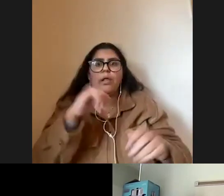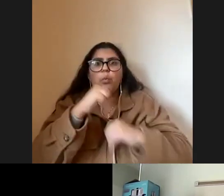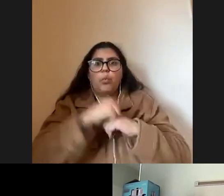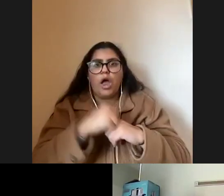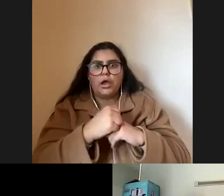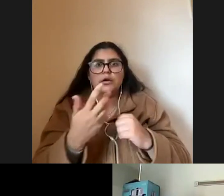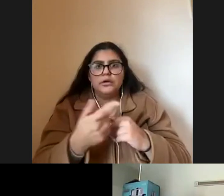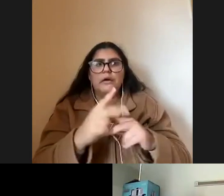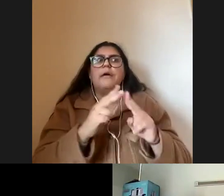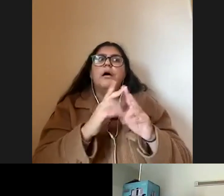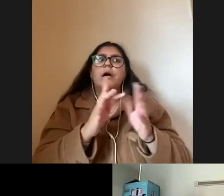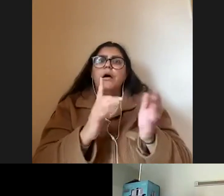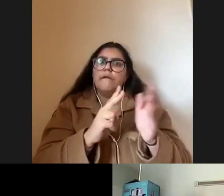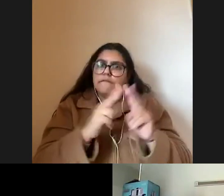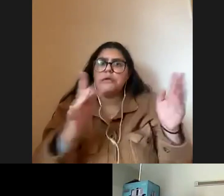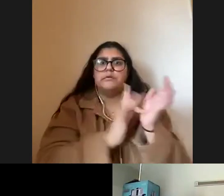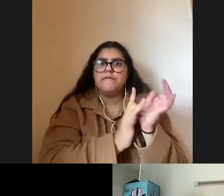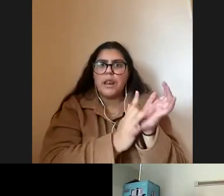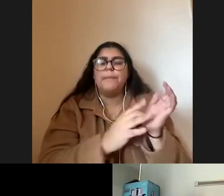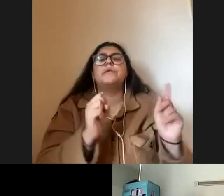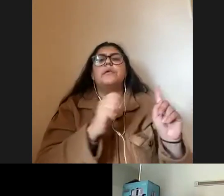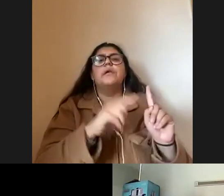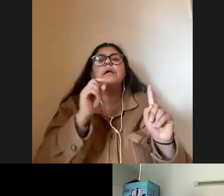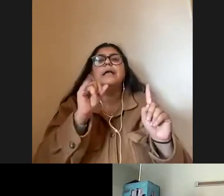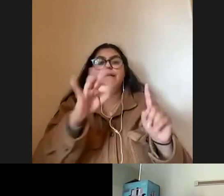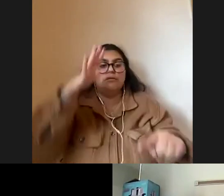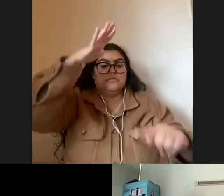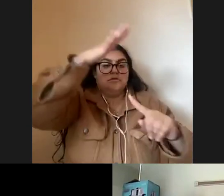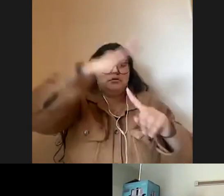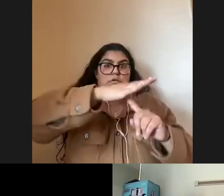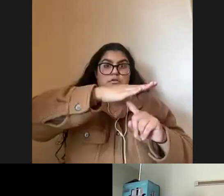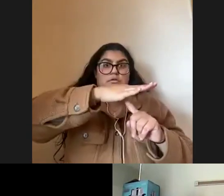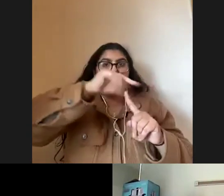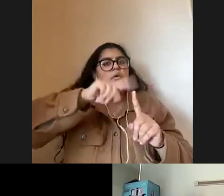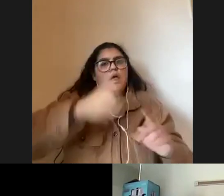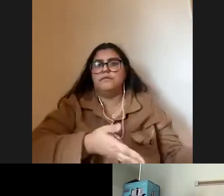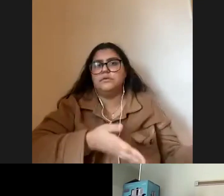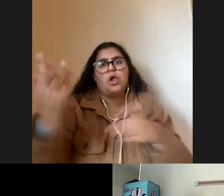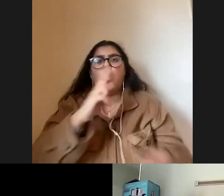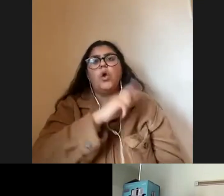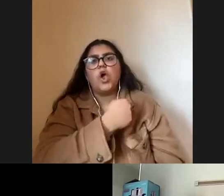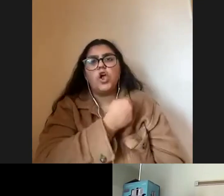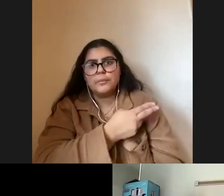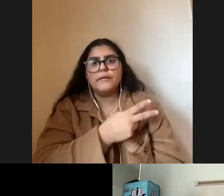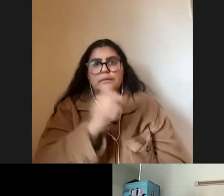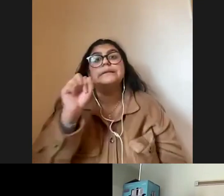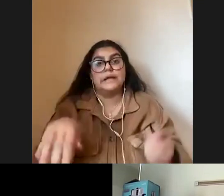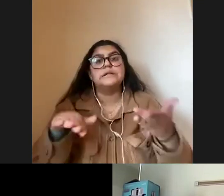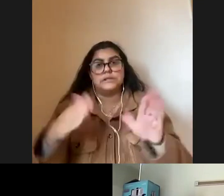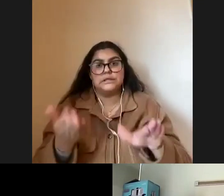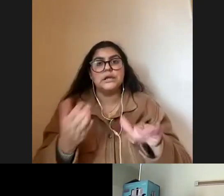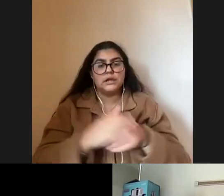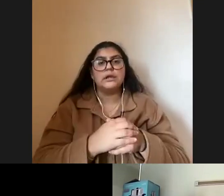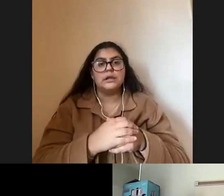They're incredibly venomous though. So if you step on them and their spine goes through your foot, you're gonna have to go to the hospital and it could be fatal.